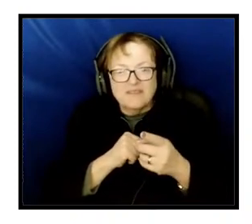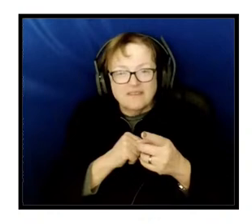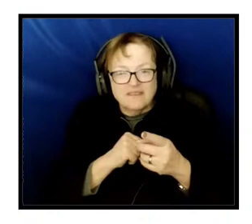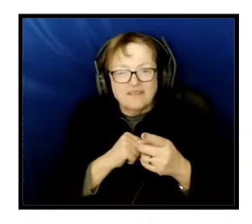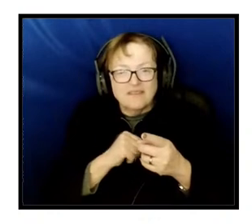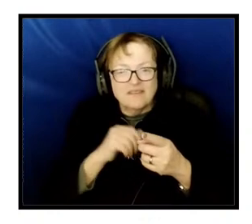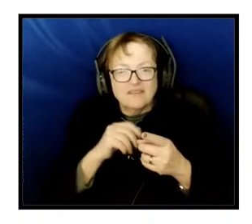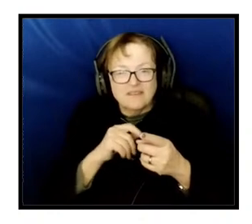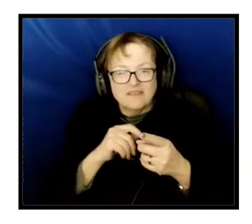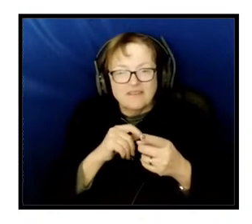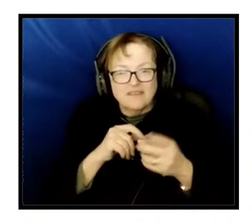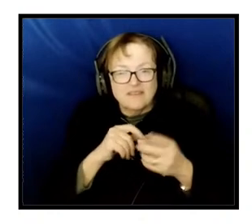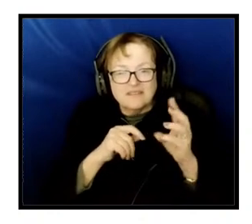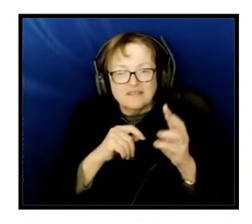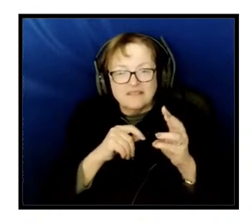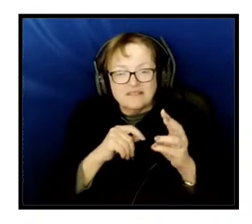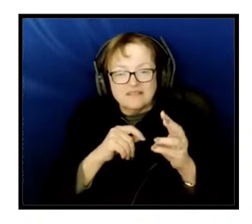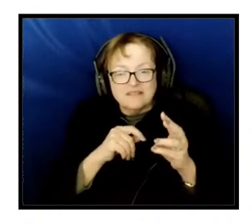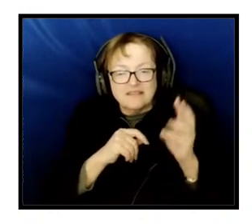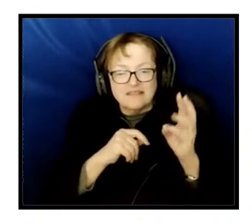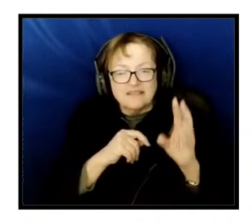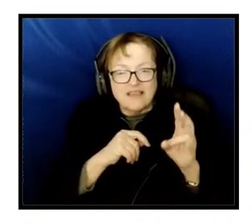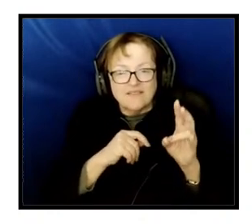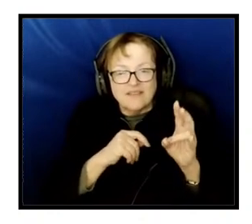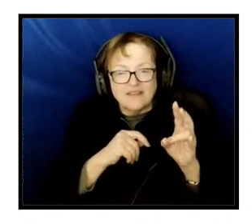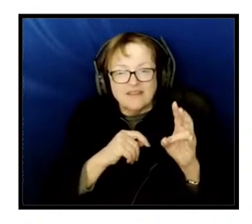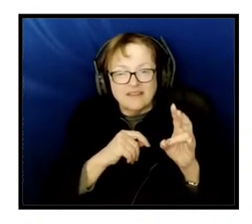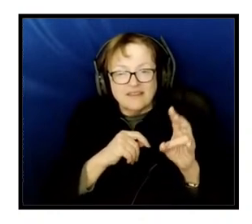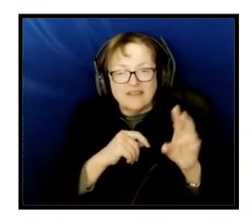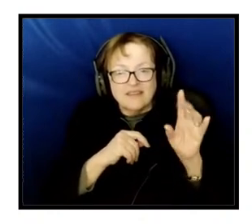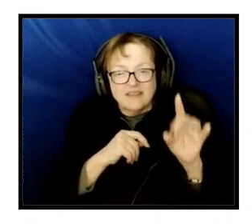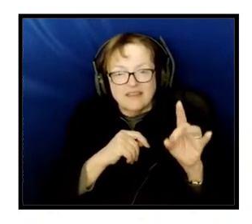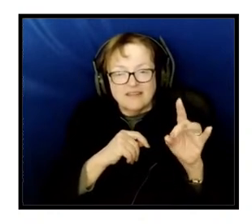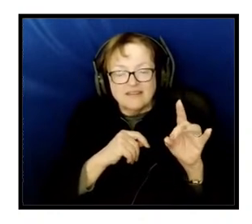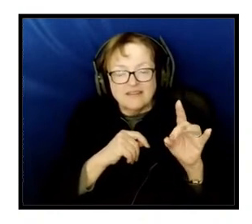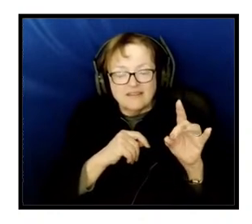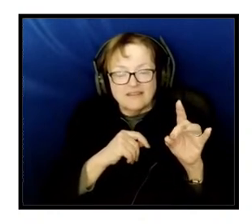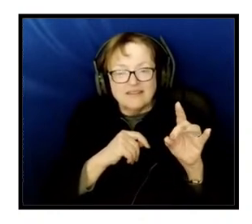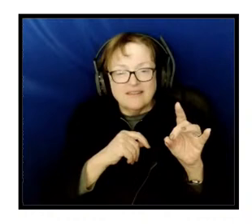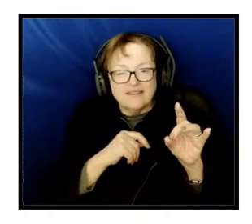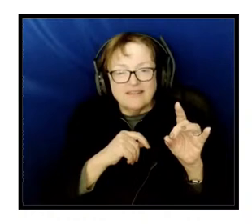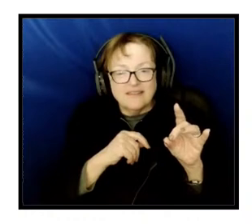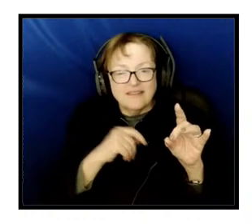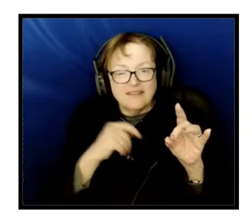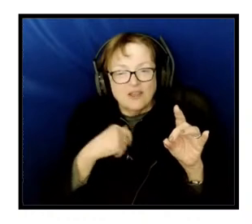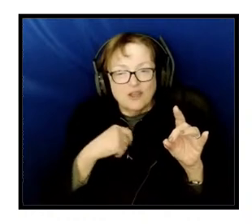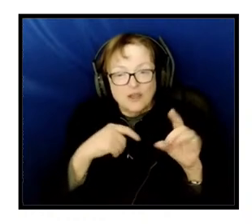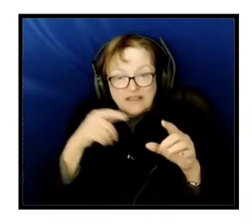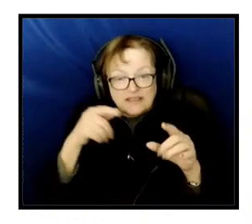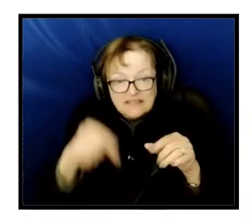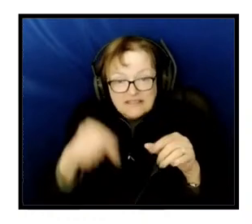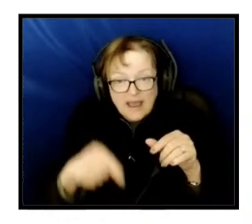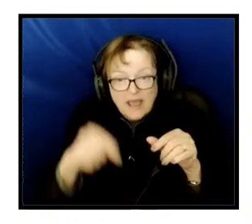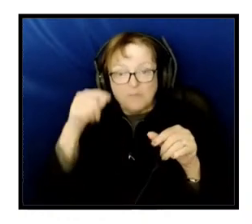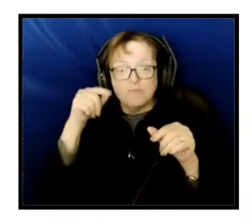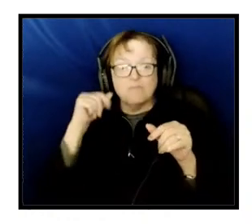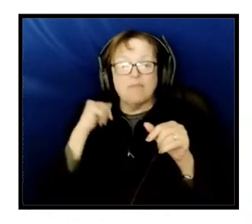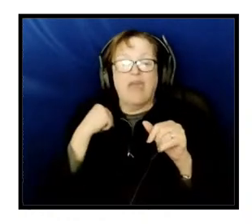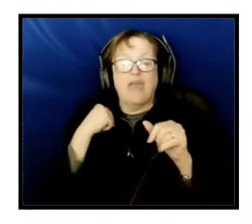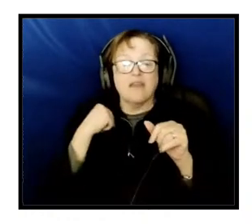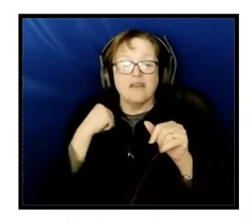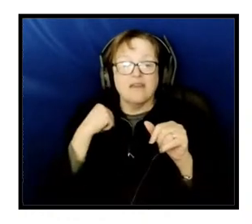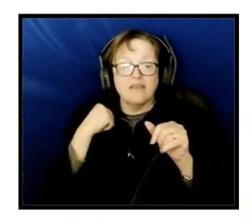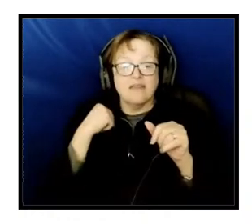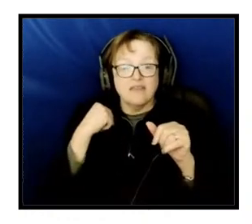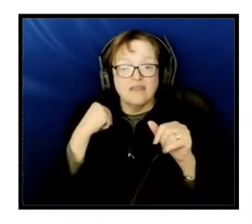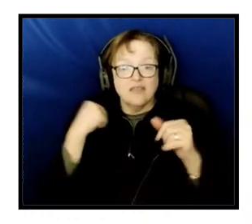Five, six, seven, eight. We step, we bring it back,